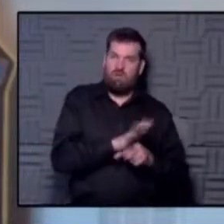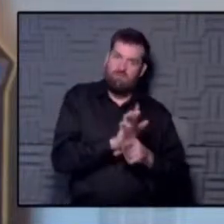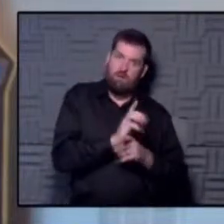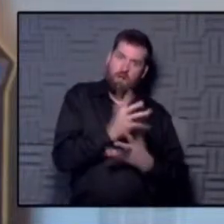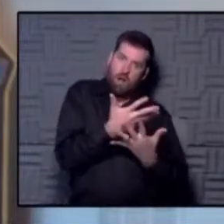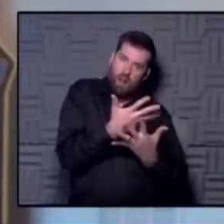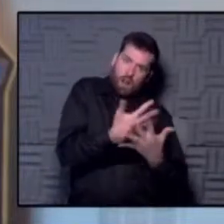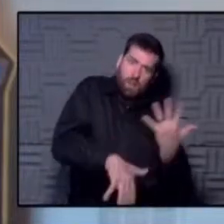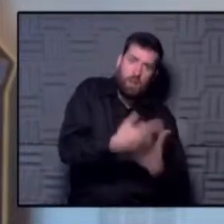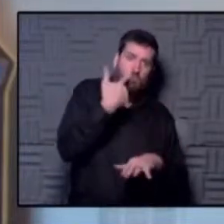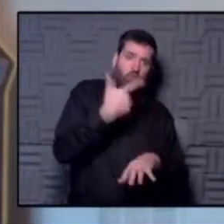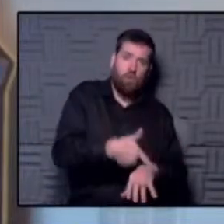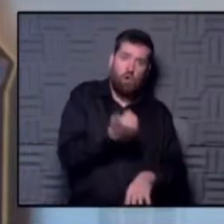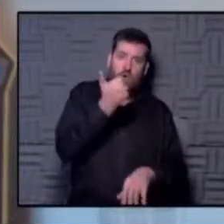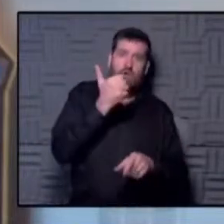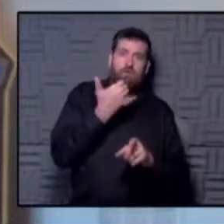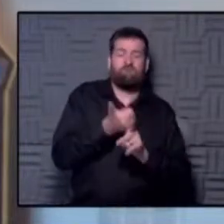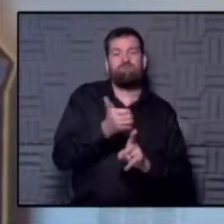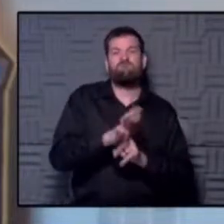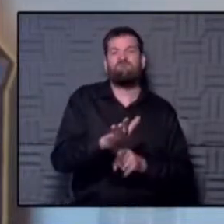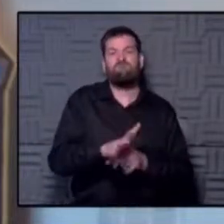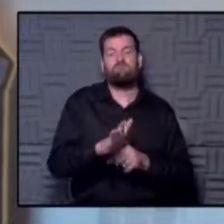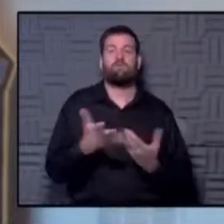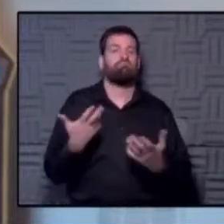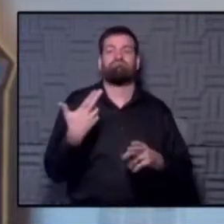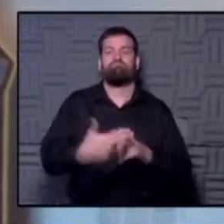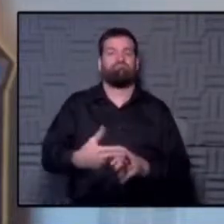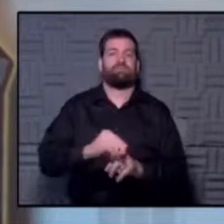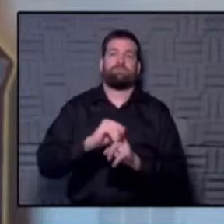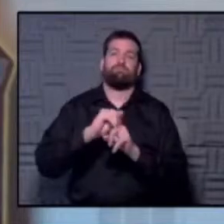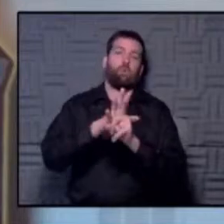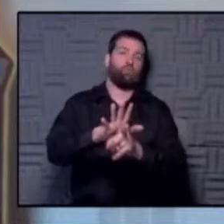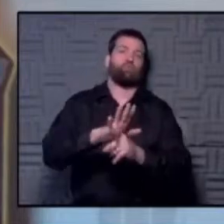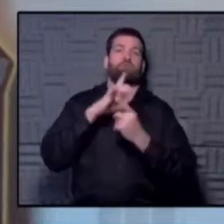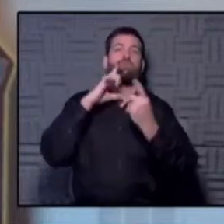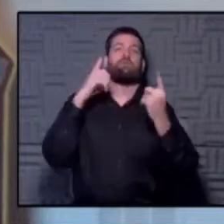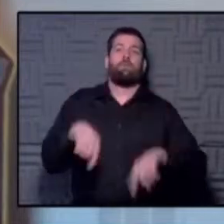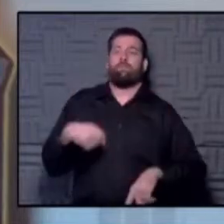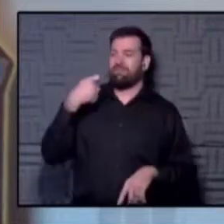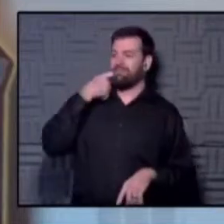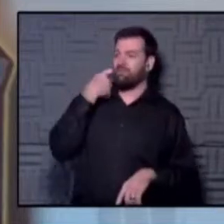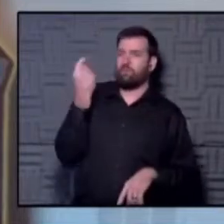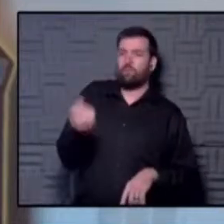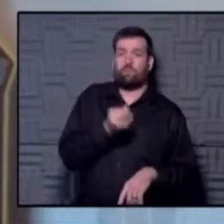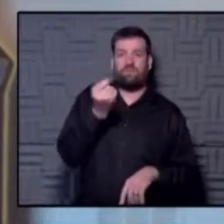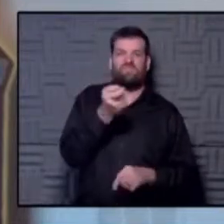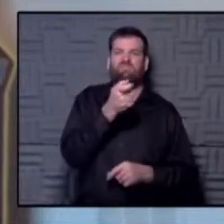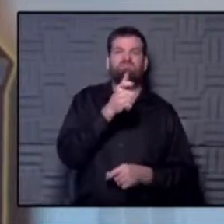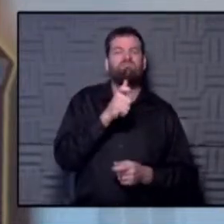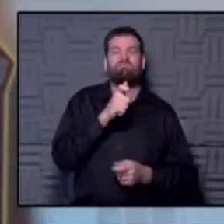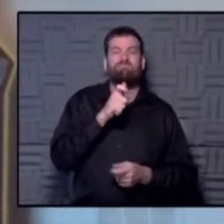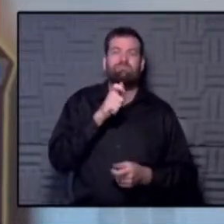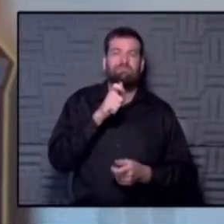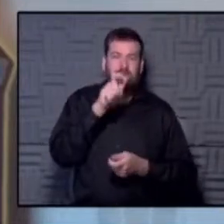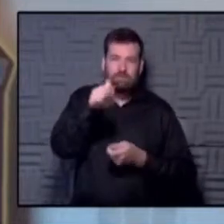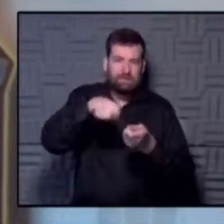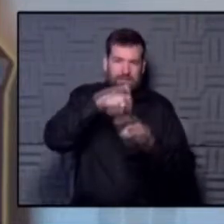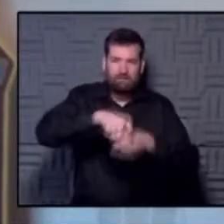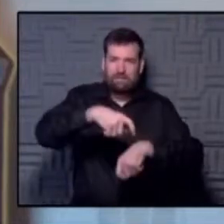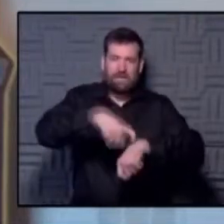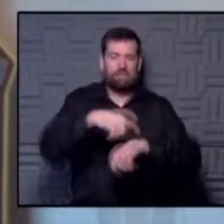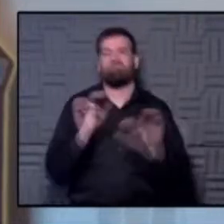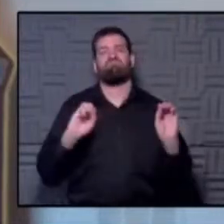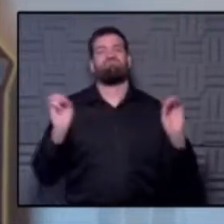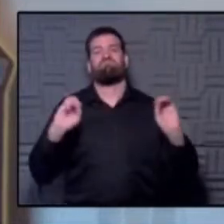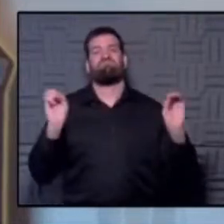enough that we believe you've had an exposure, and it happened on Tuesday. You don't even get a specific time, so you can't identify who you were